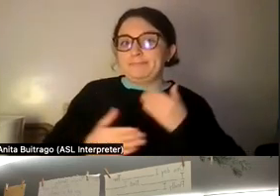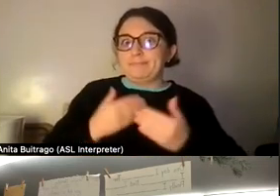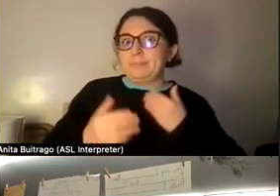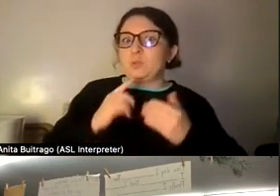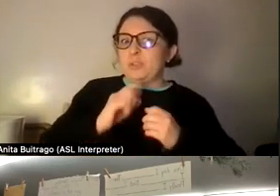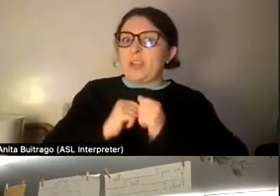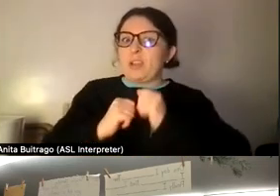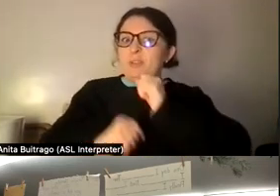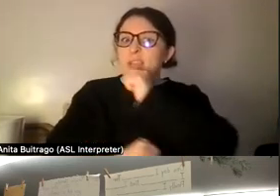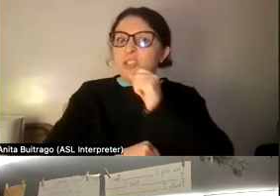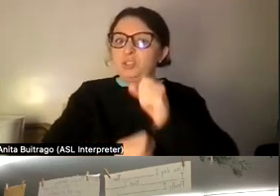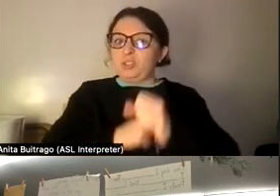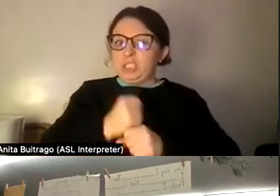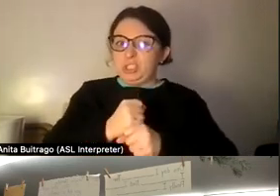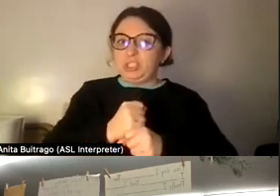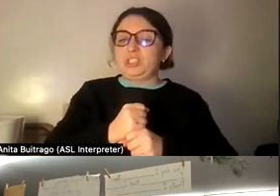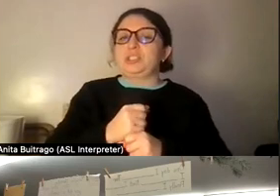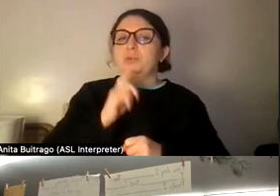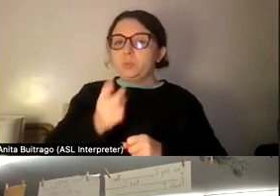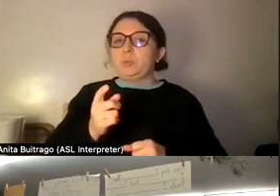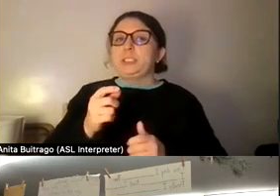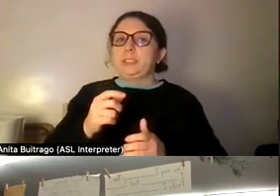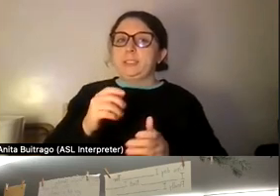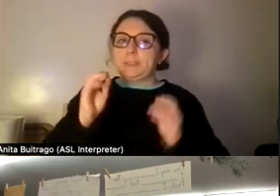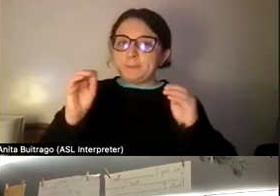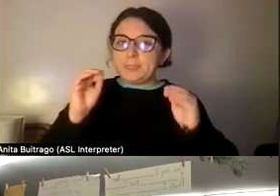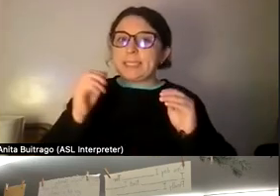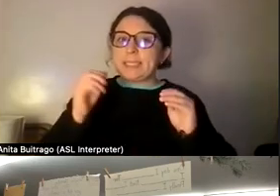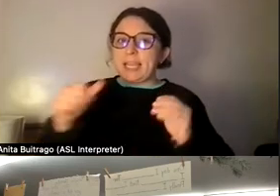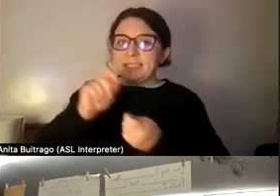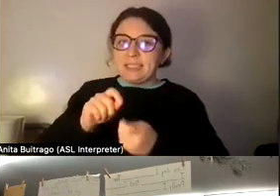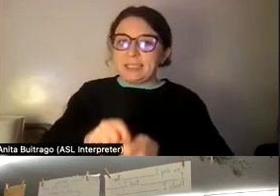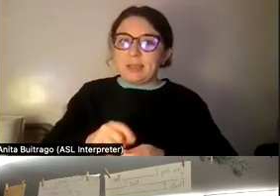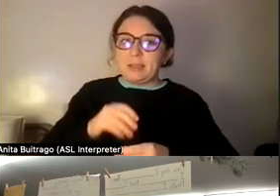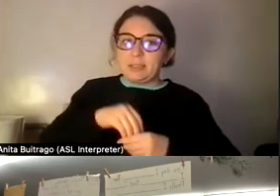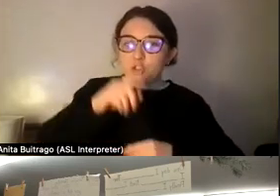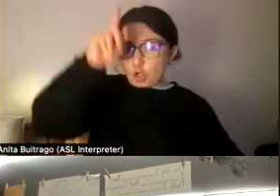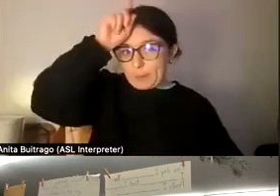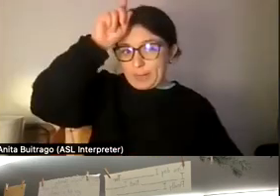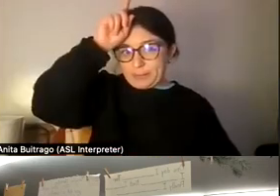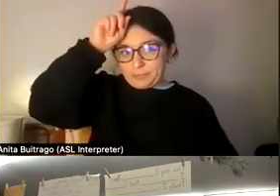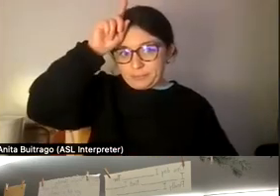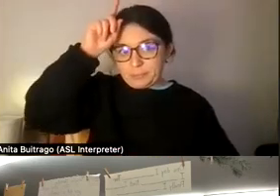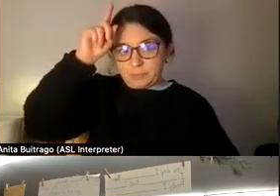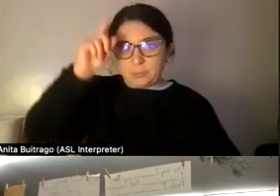going to work out the little fine details in the German once they're.